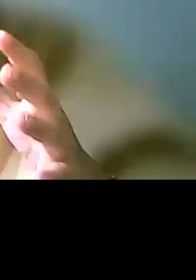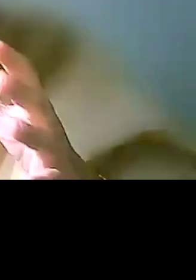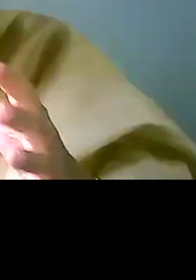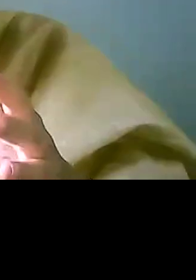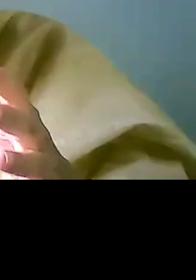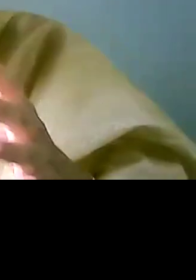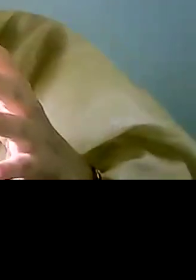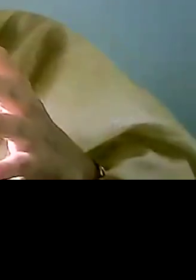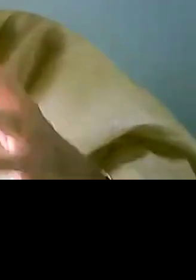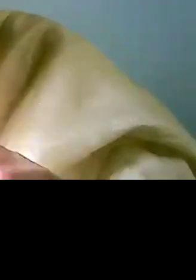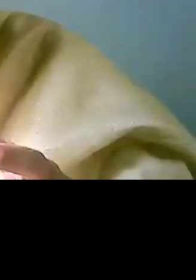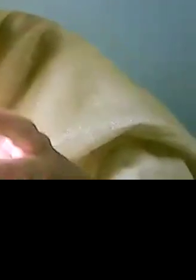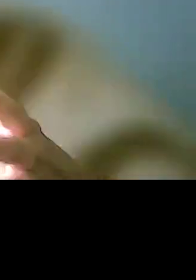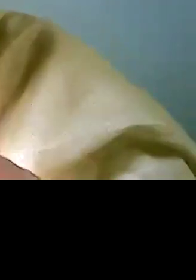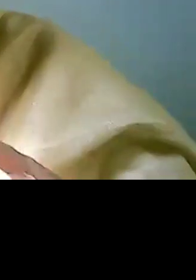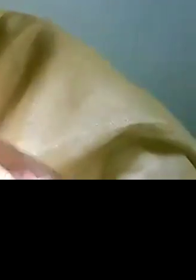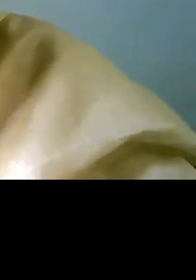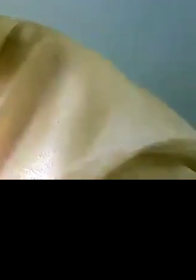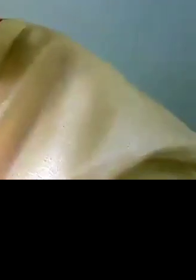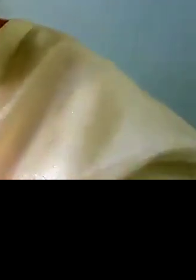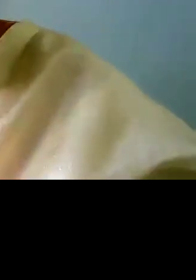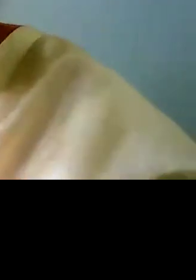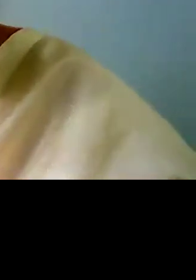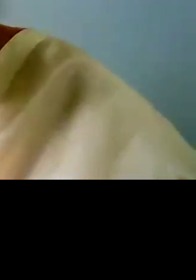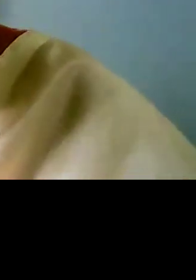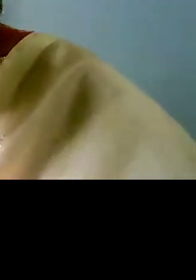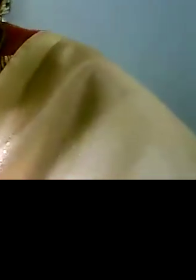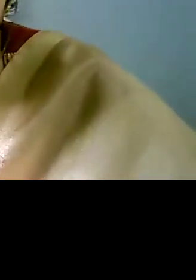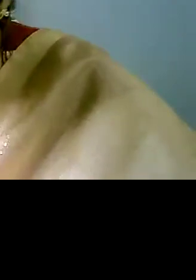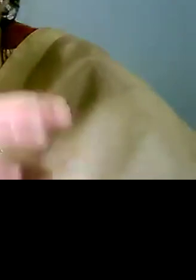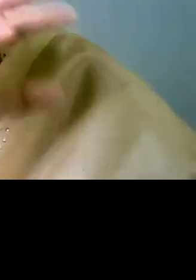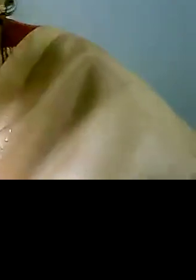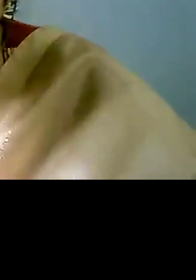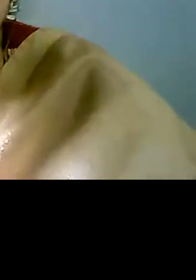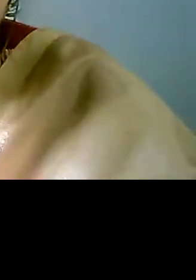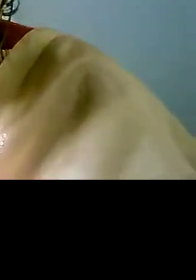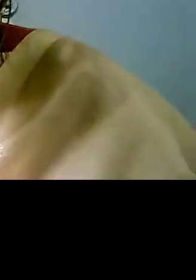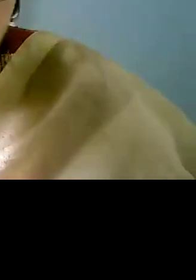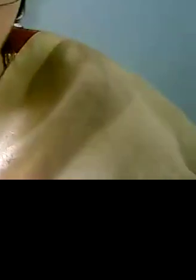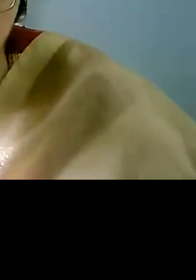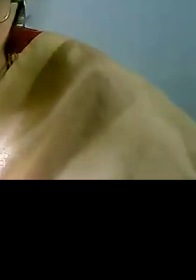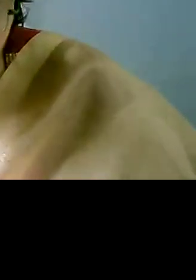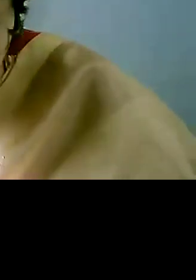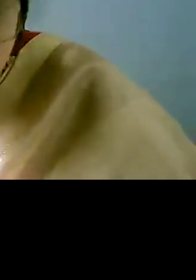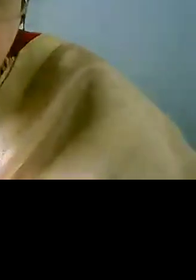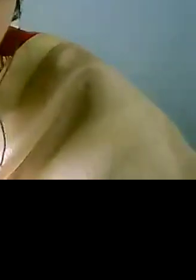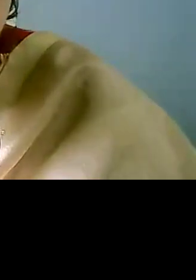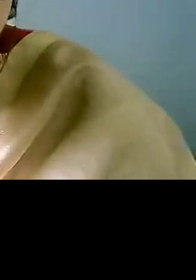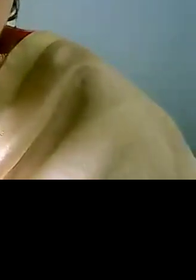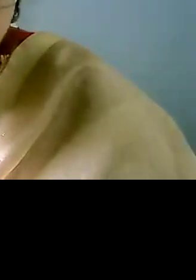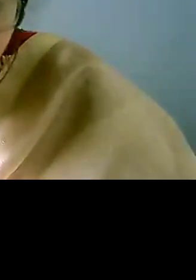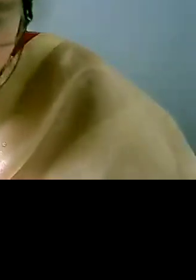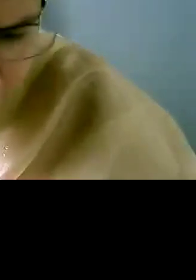in a very, I mean, beautiful and very comprehensive way. You have put across, touched all the important points. So thank you so